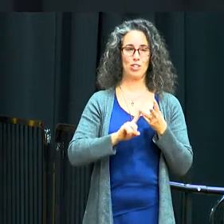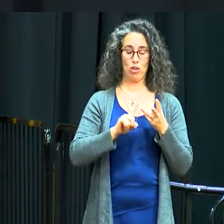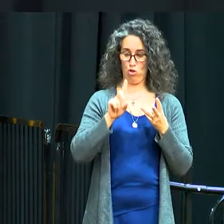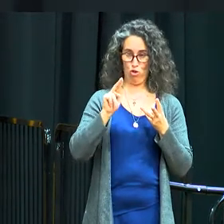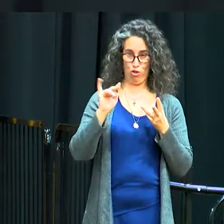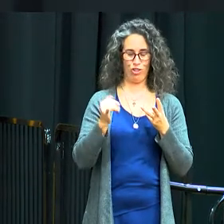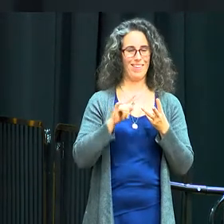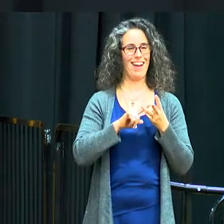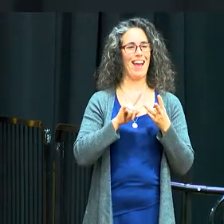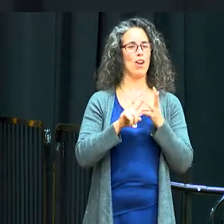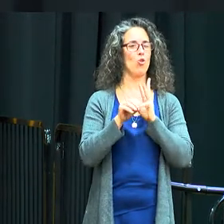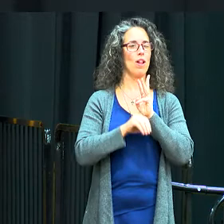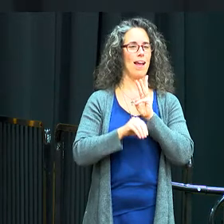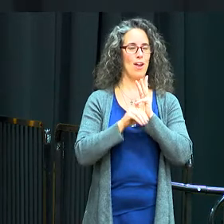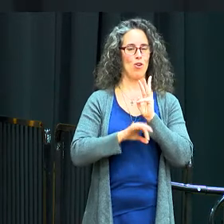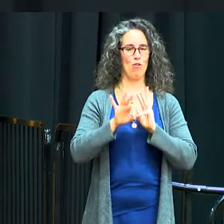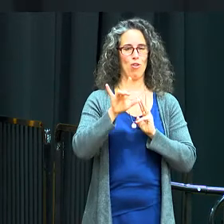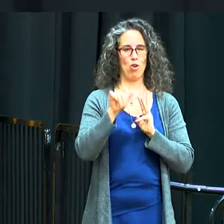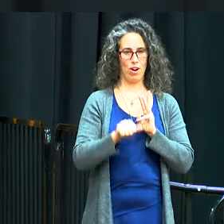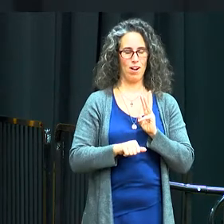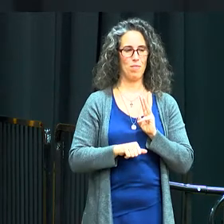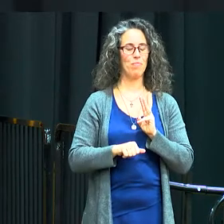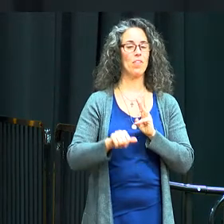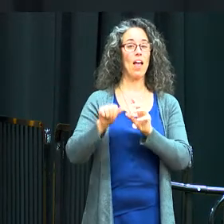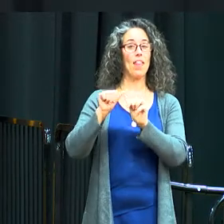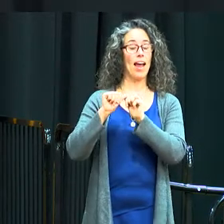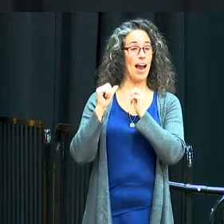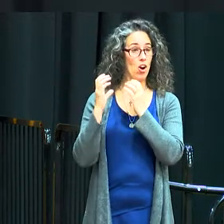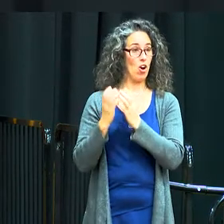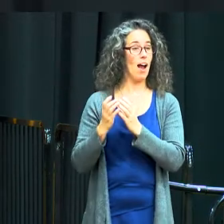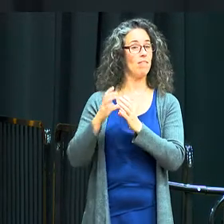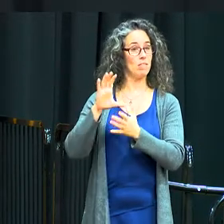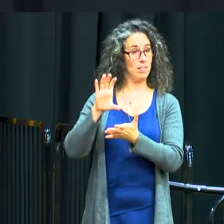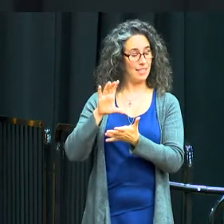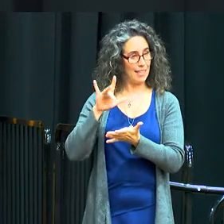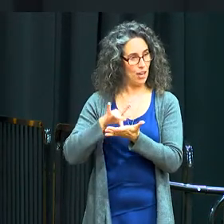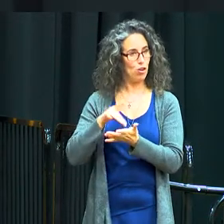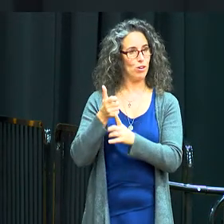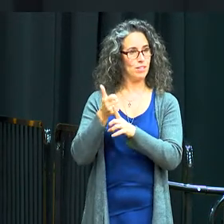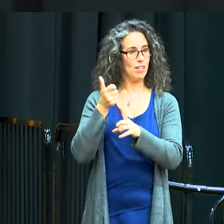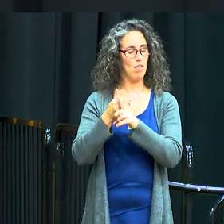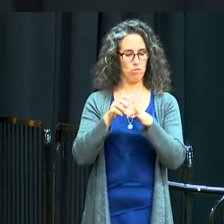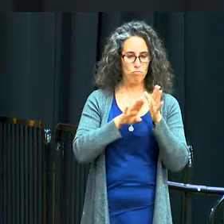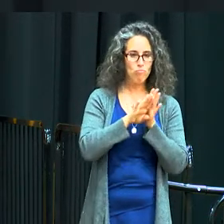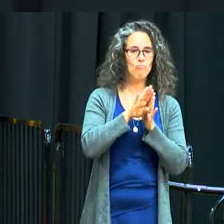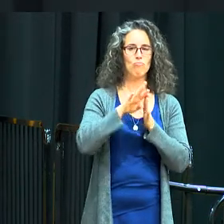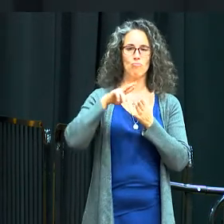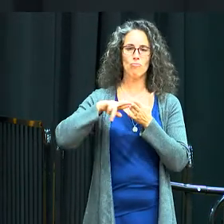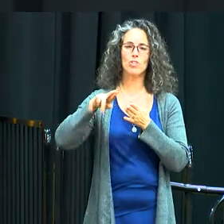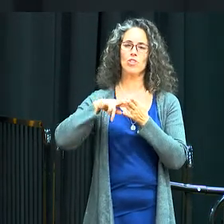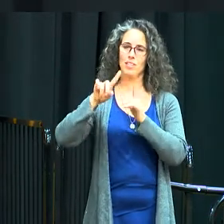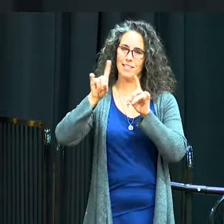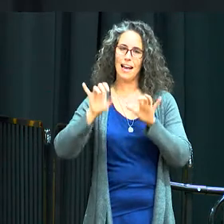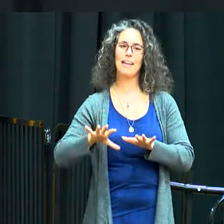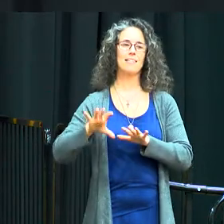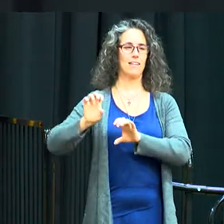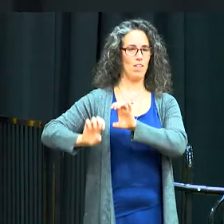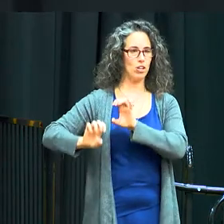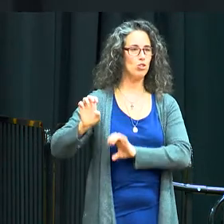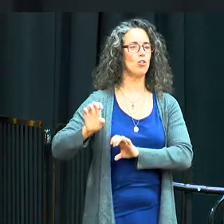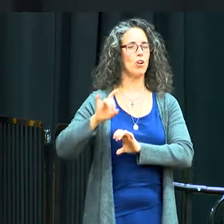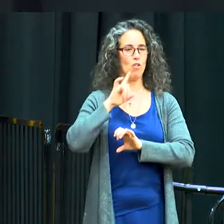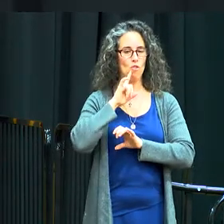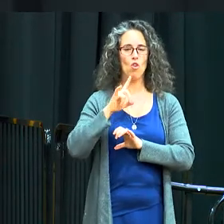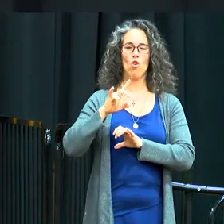and Orlando, Florida. The Aircraft Center is responsible for conducting research, development, acquisition, test, and evaluation of